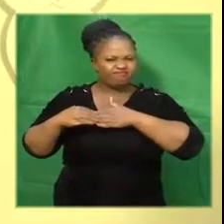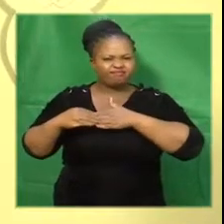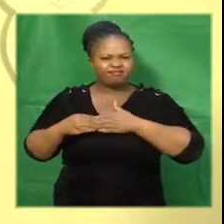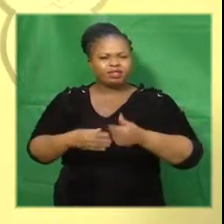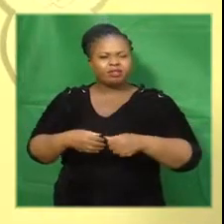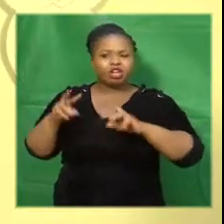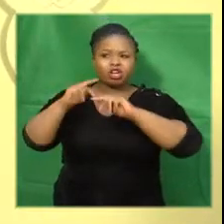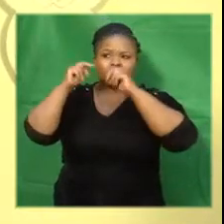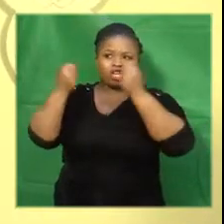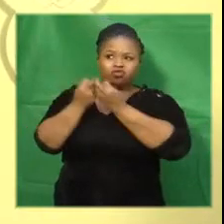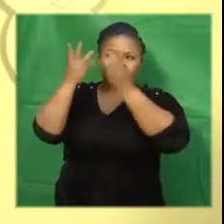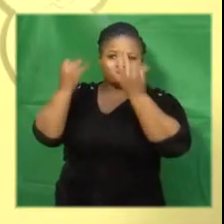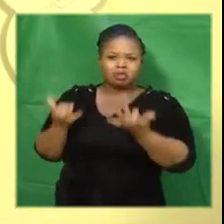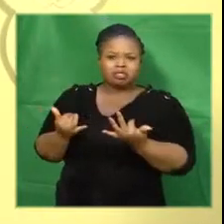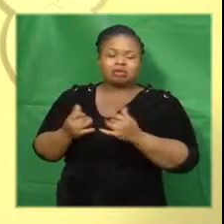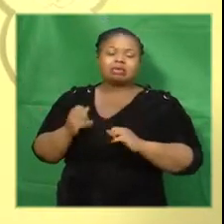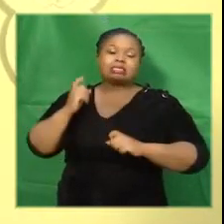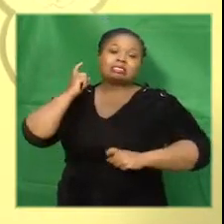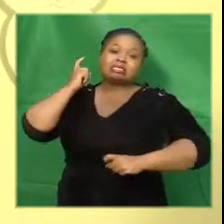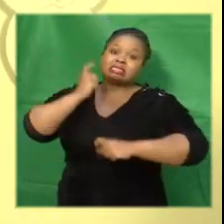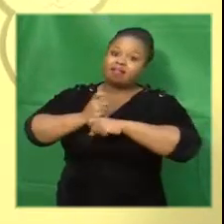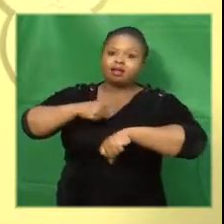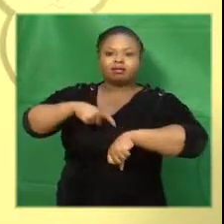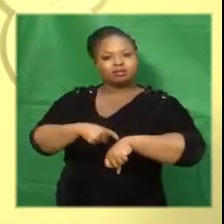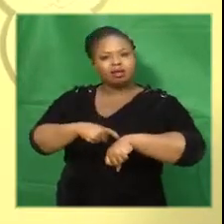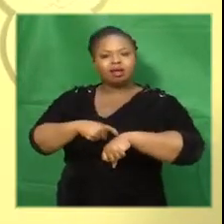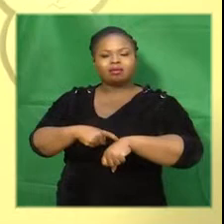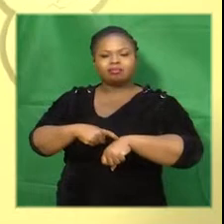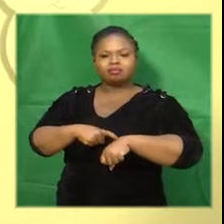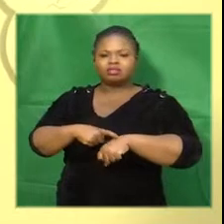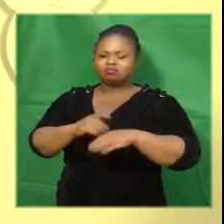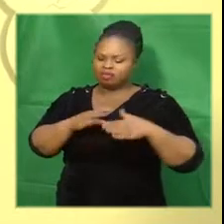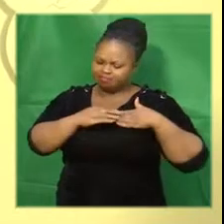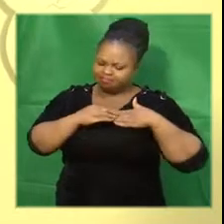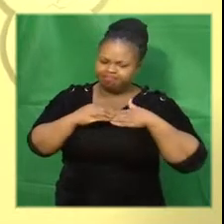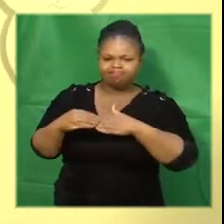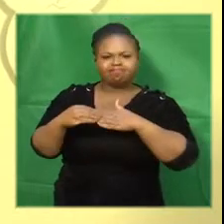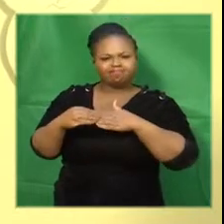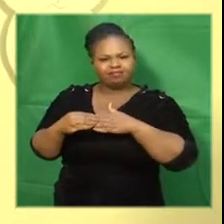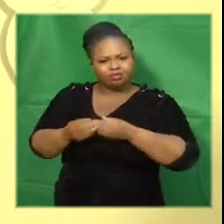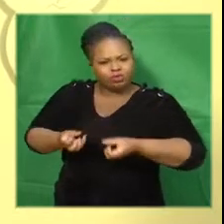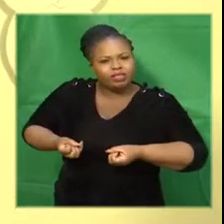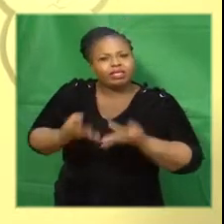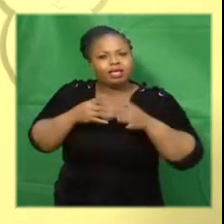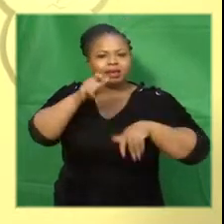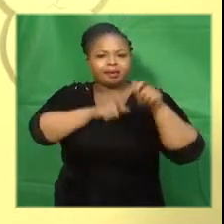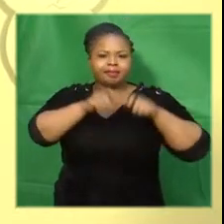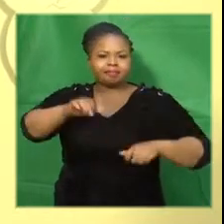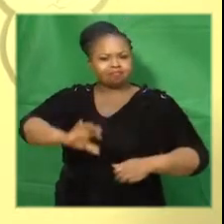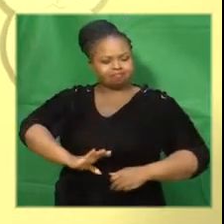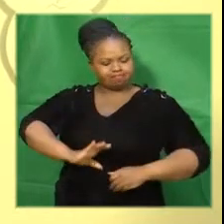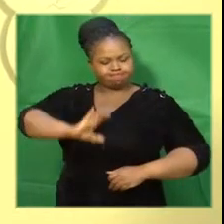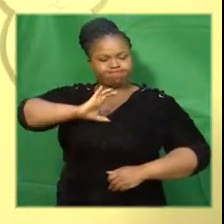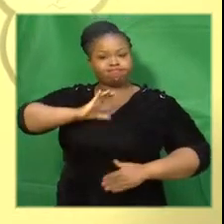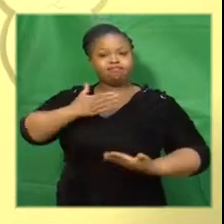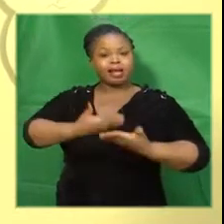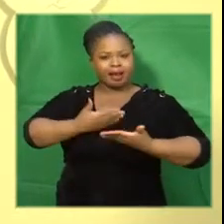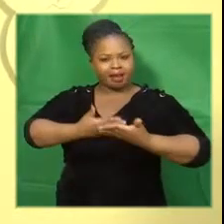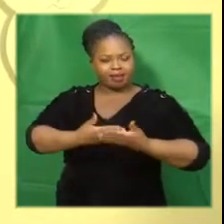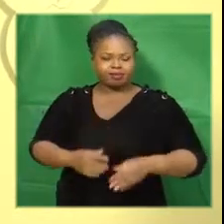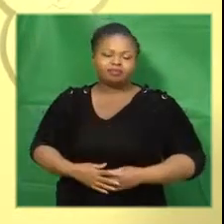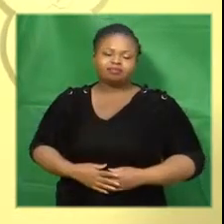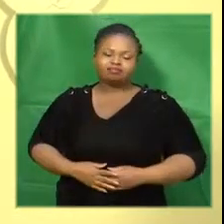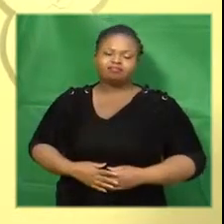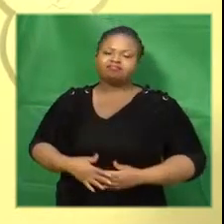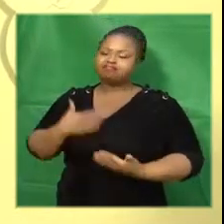economic times, providing leadership and instilling confidence. I'm grateful to